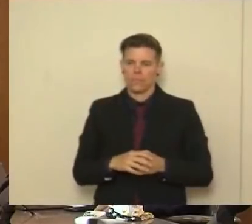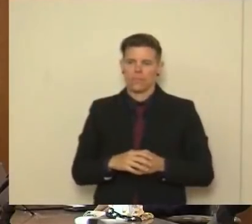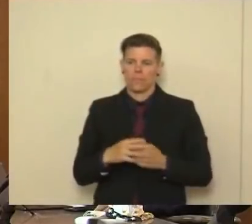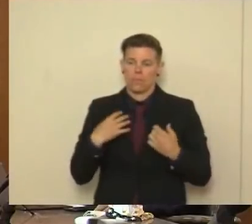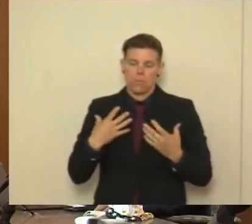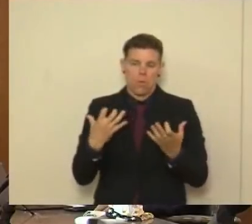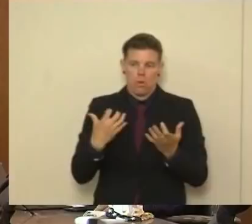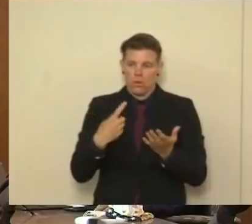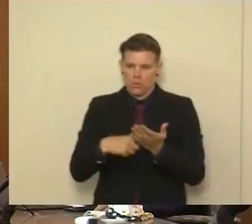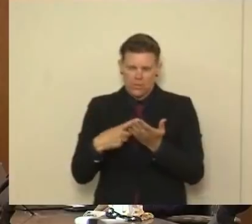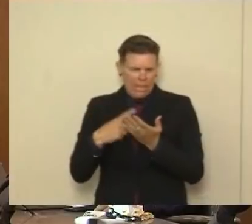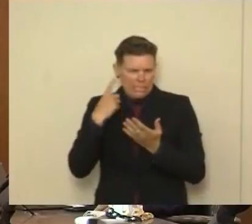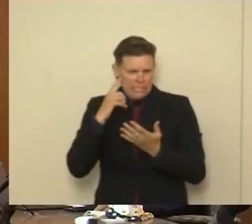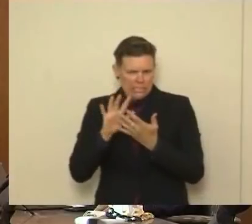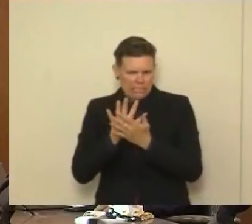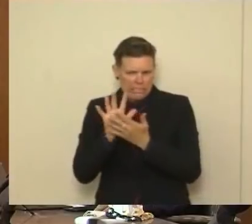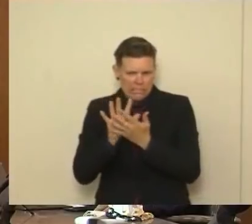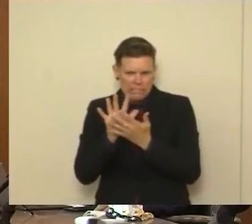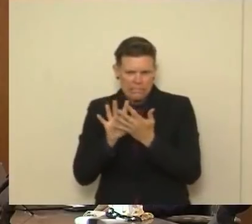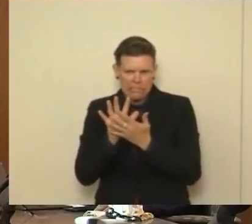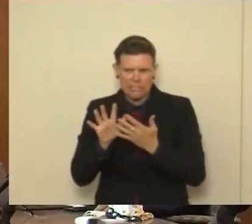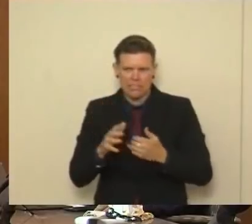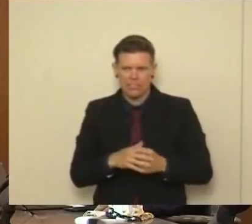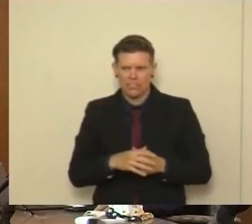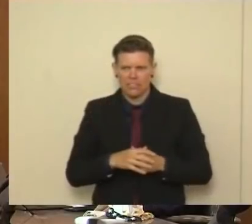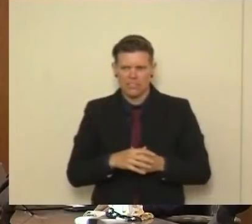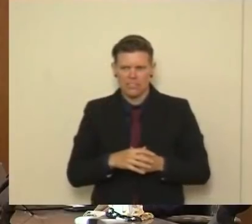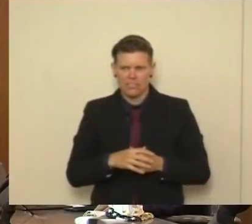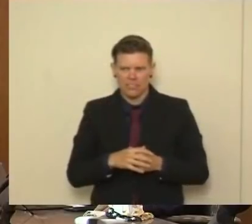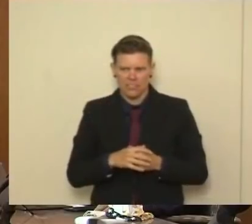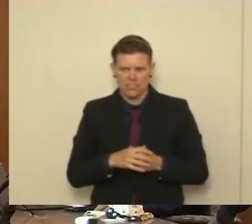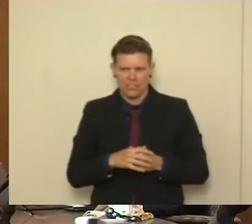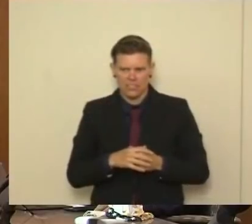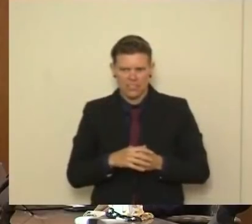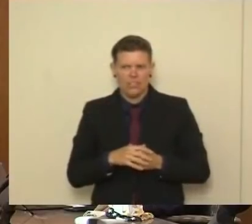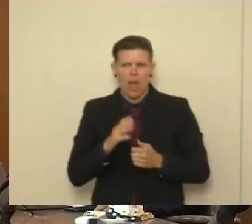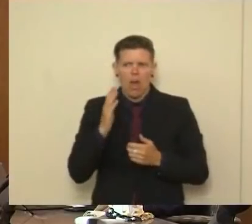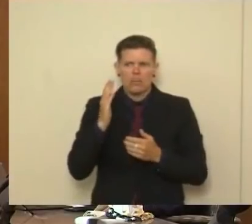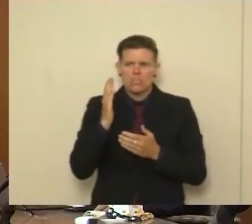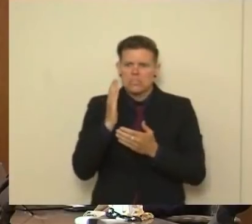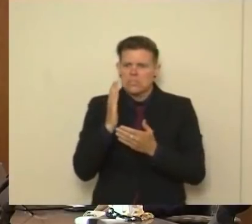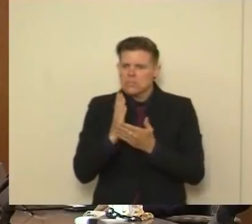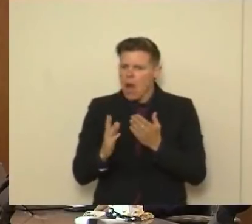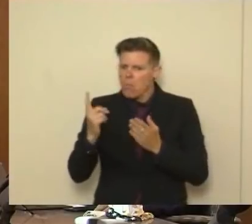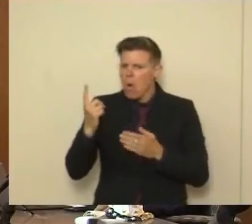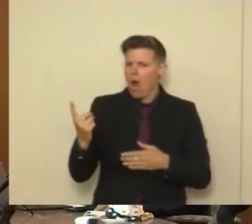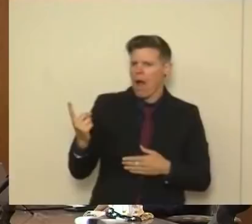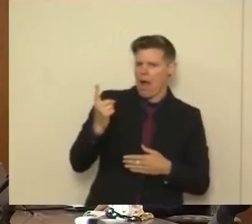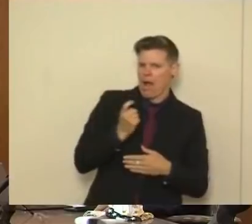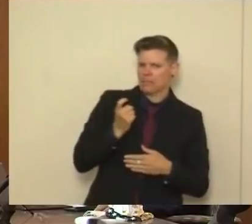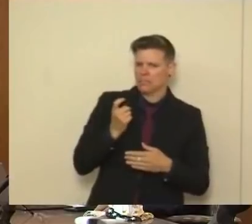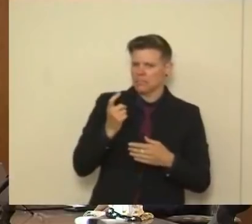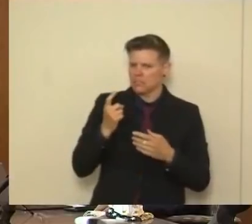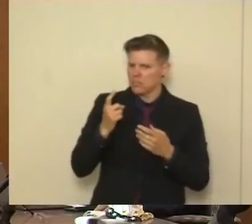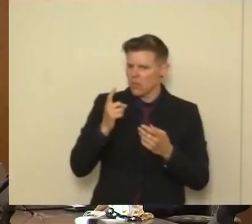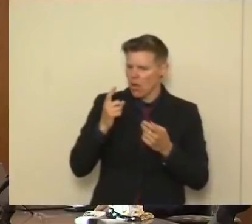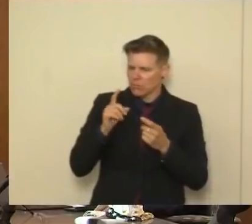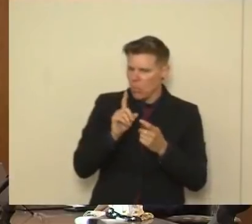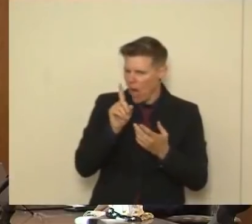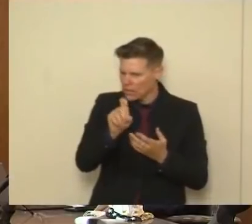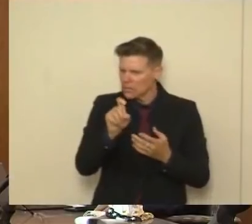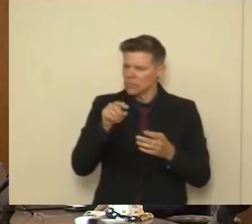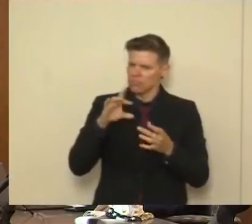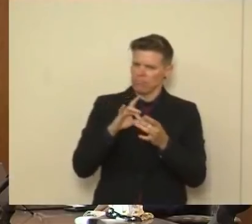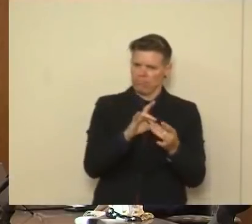the question that Algernon asked, but my question is specific to the state inmate population at the Otero